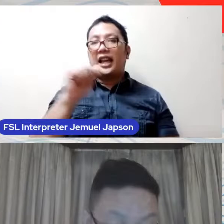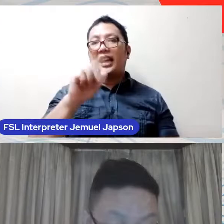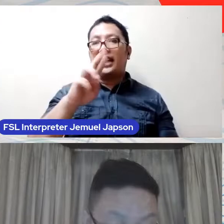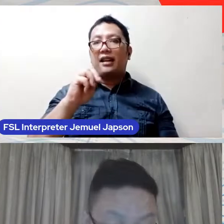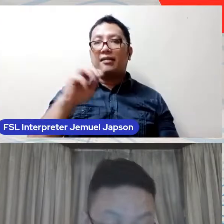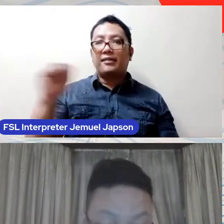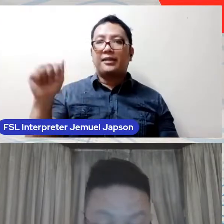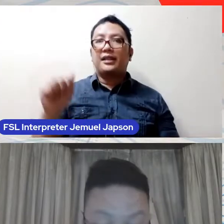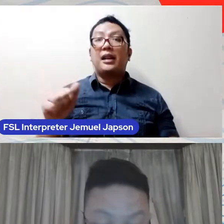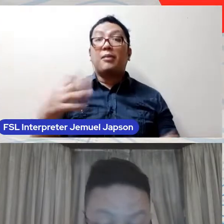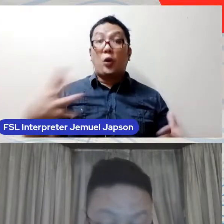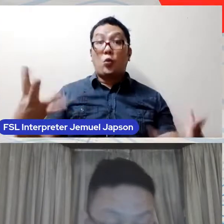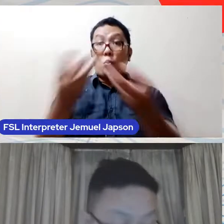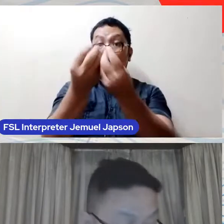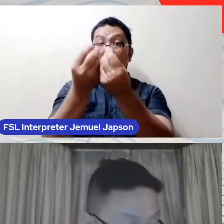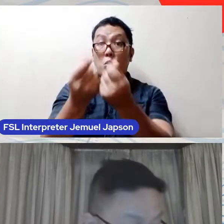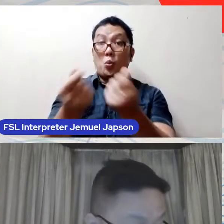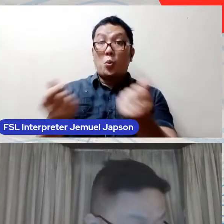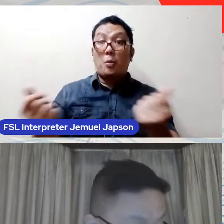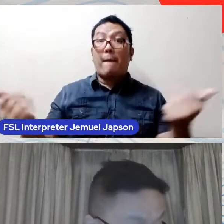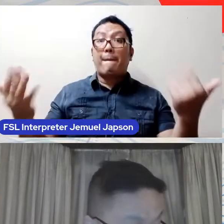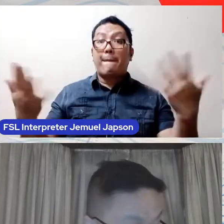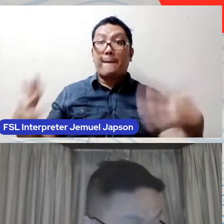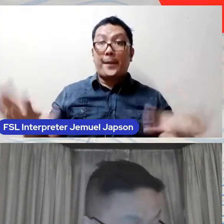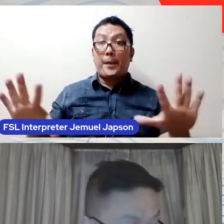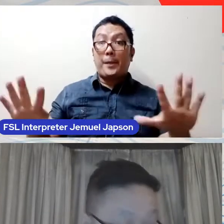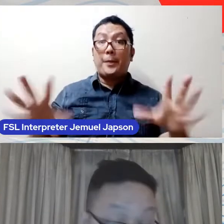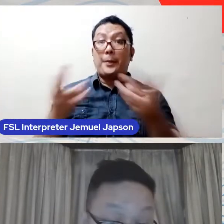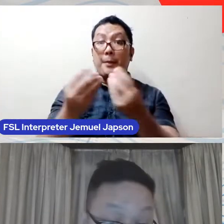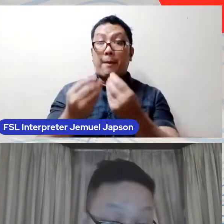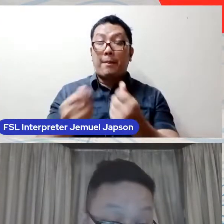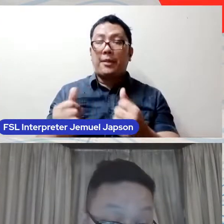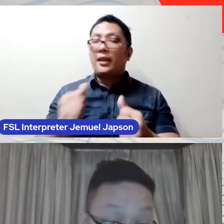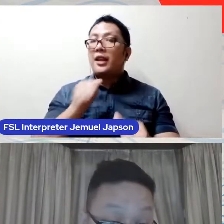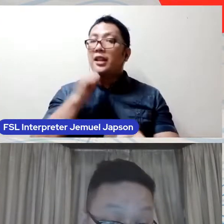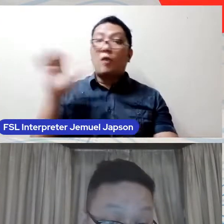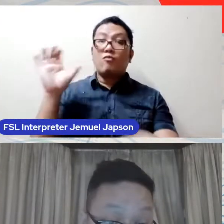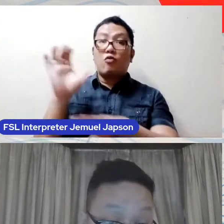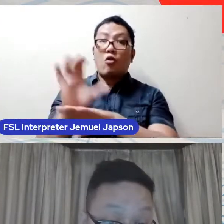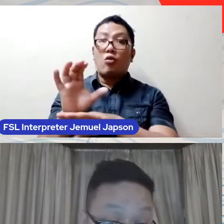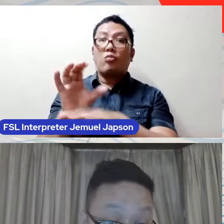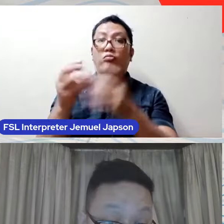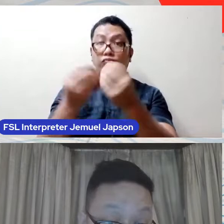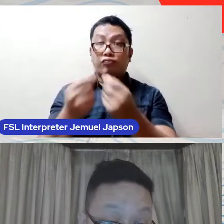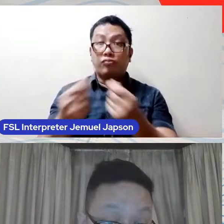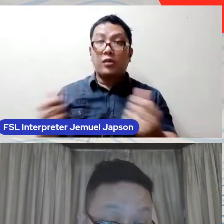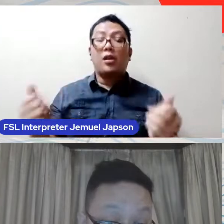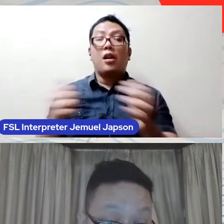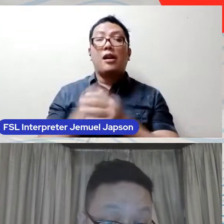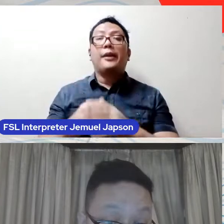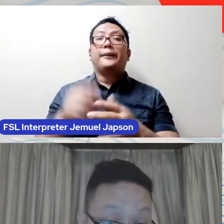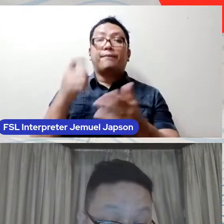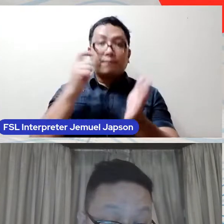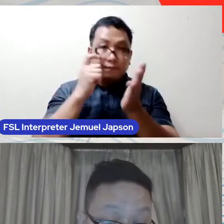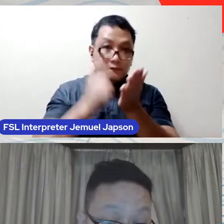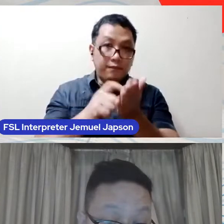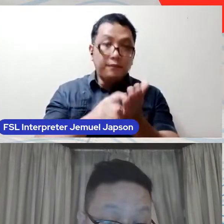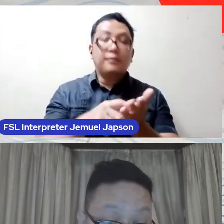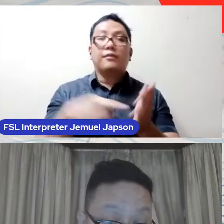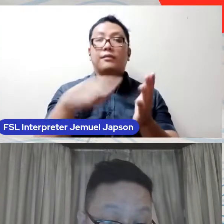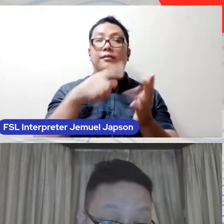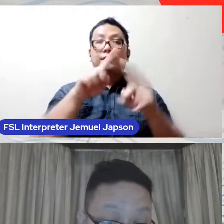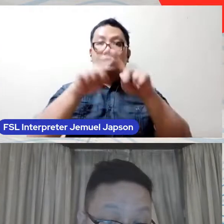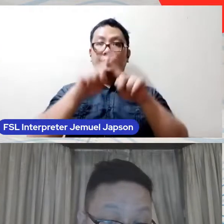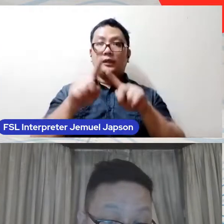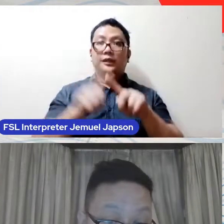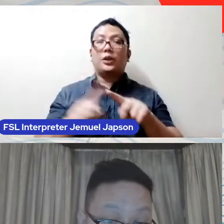nila yan, well, resolve is never forced reconciliation. Resolving is actually taking note of the variance and why